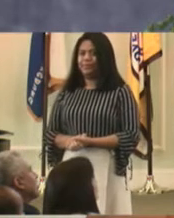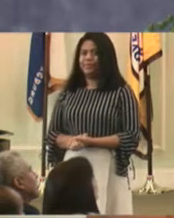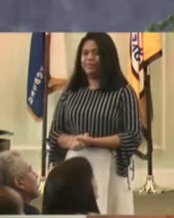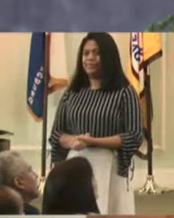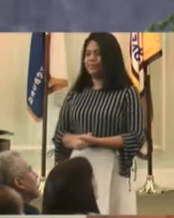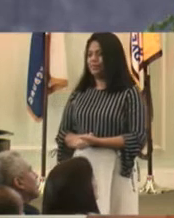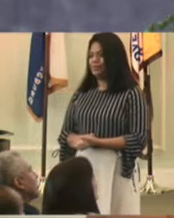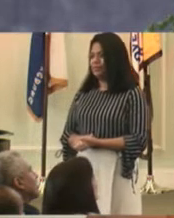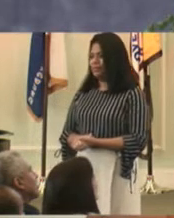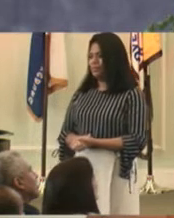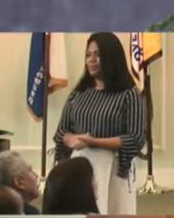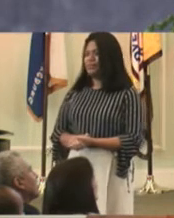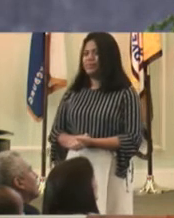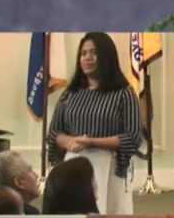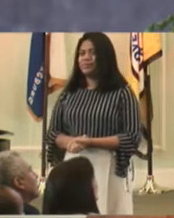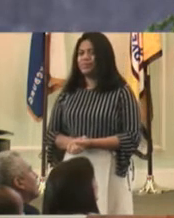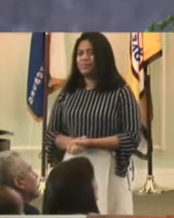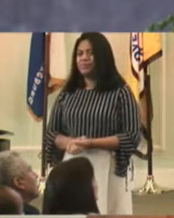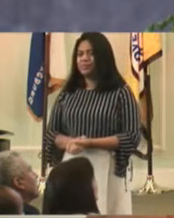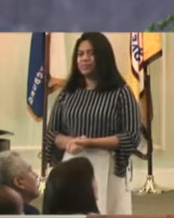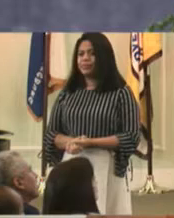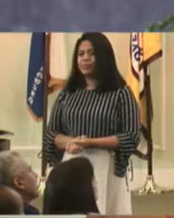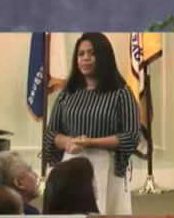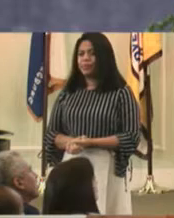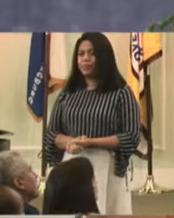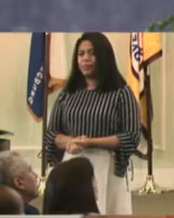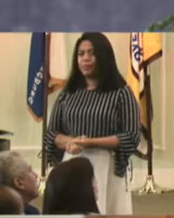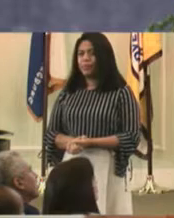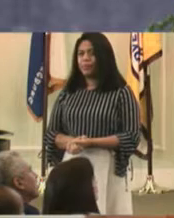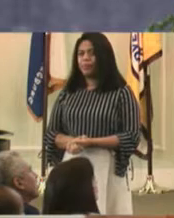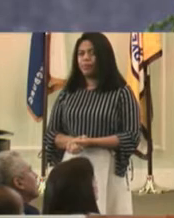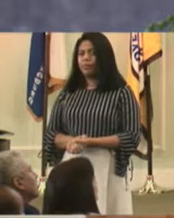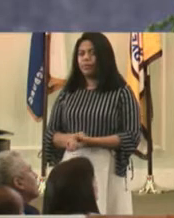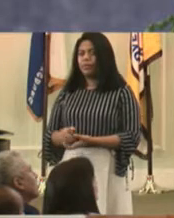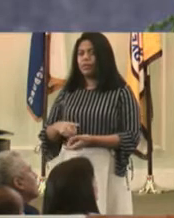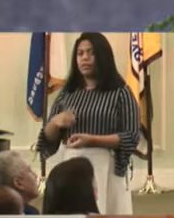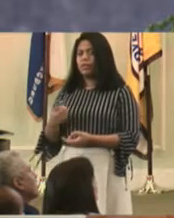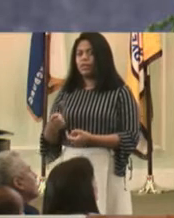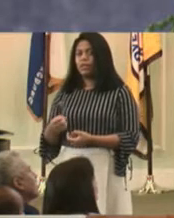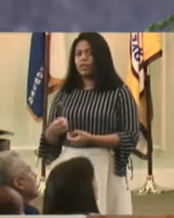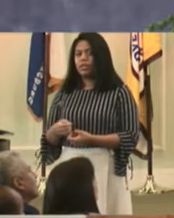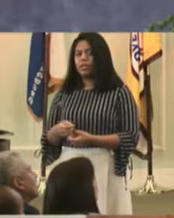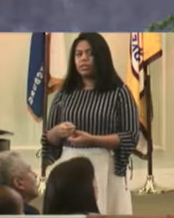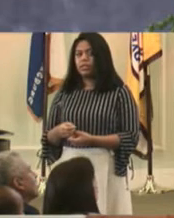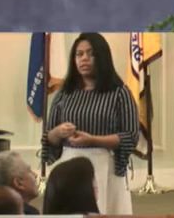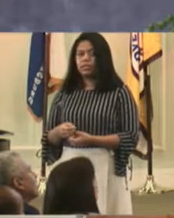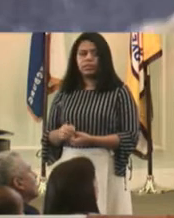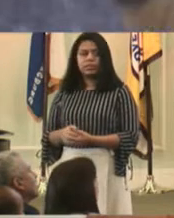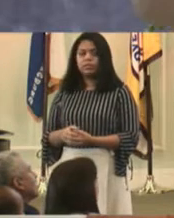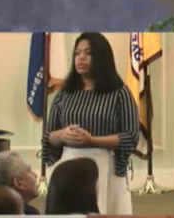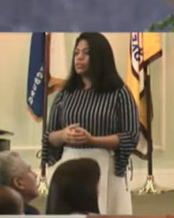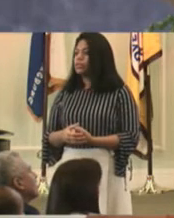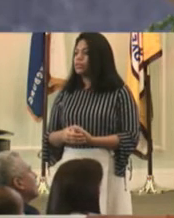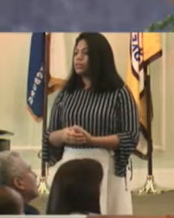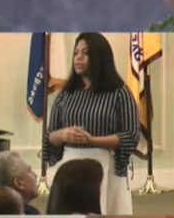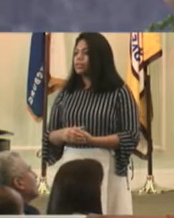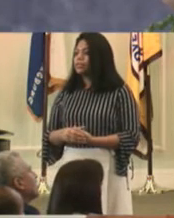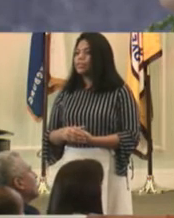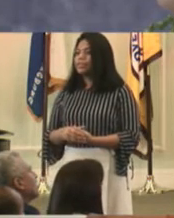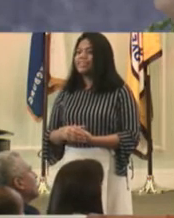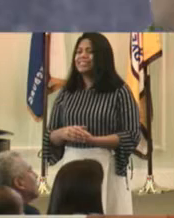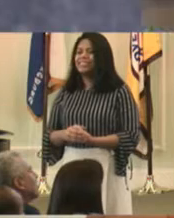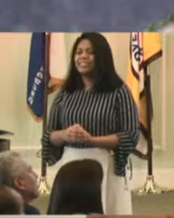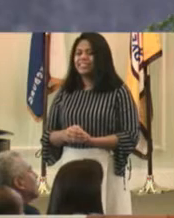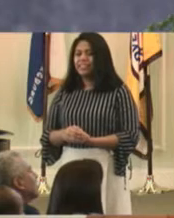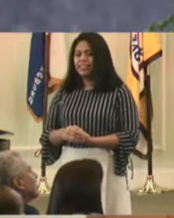church. You guys are doing awesome things. Praise God for you. Next slide. If Brother Johnny Carmouche could raise his hand, he is